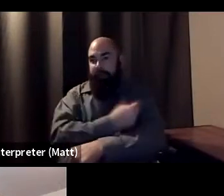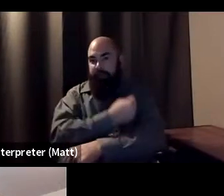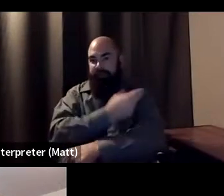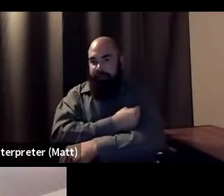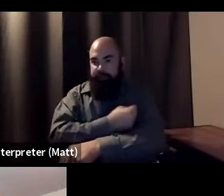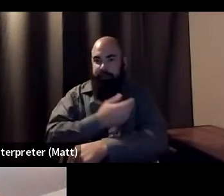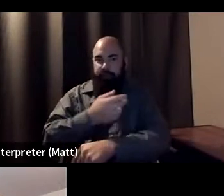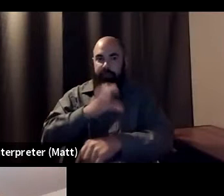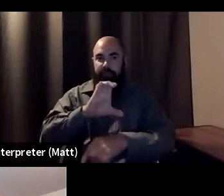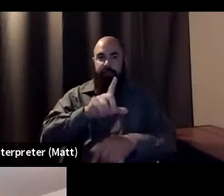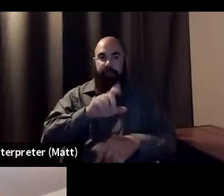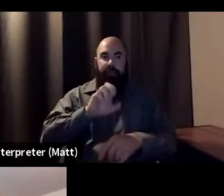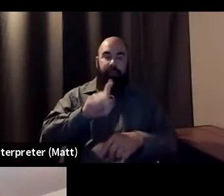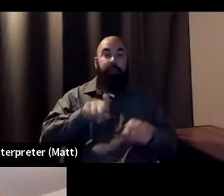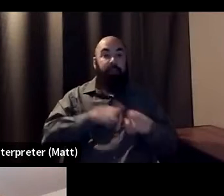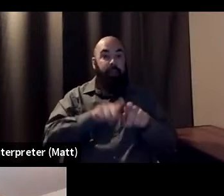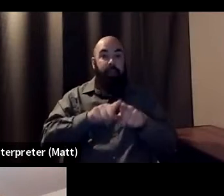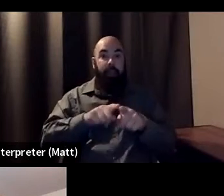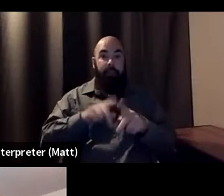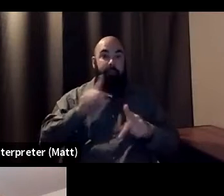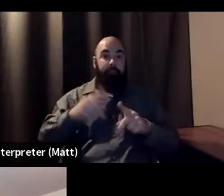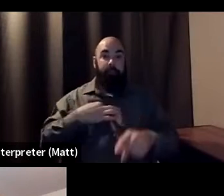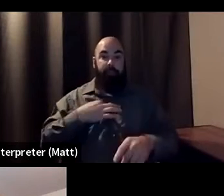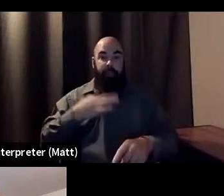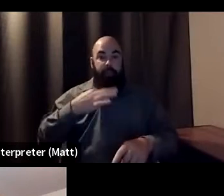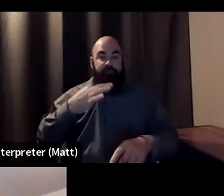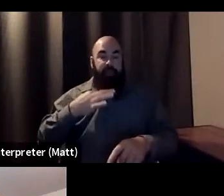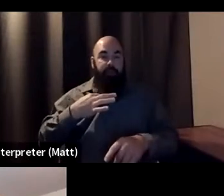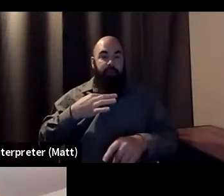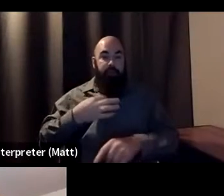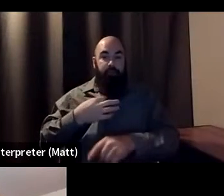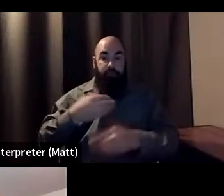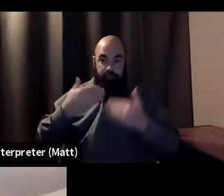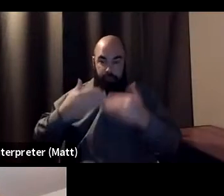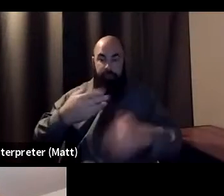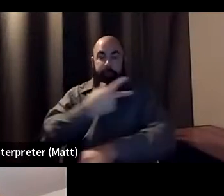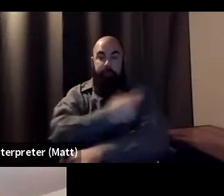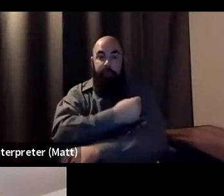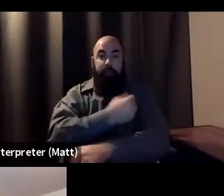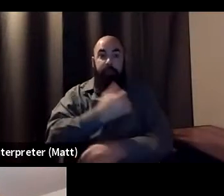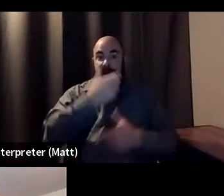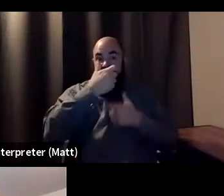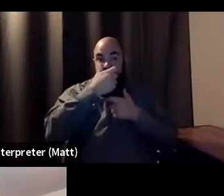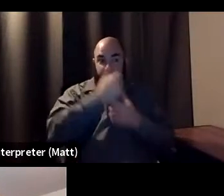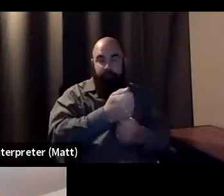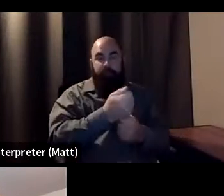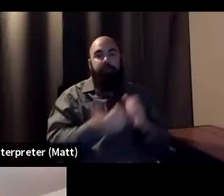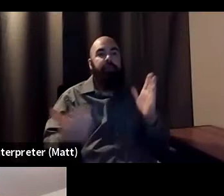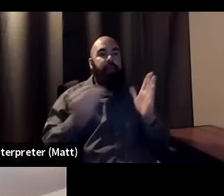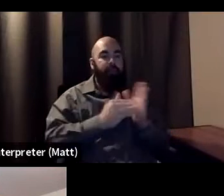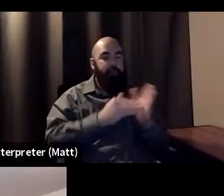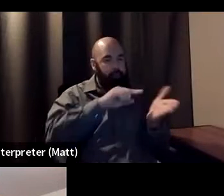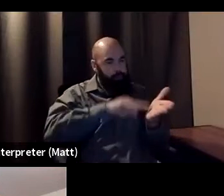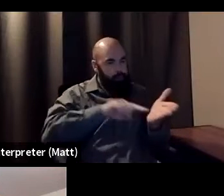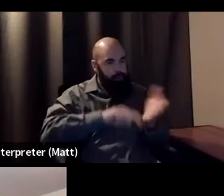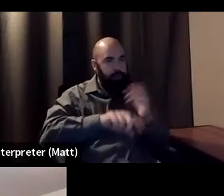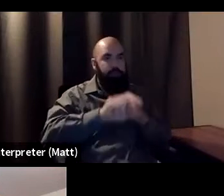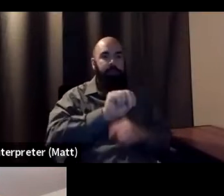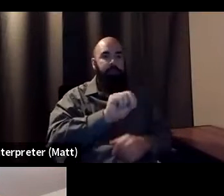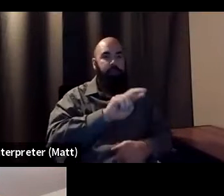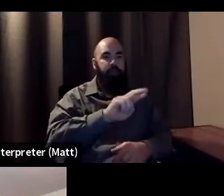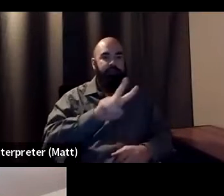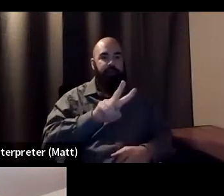clinics, and serving as vaccinators. If you're interested in volunteering, please visit nrvroadtowellness.com